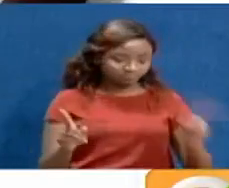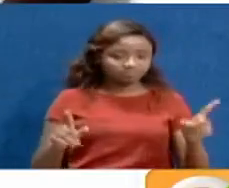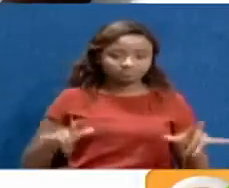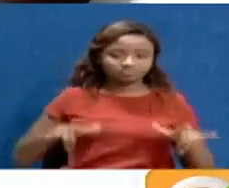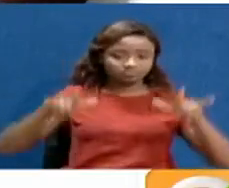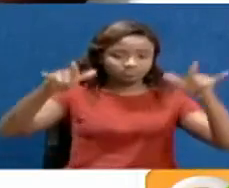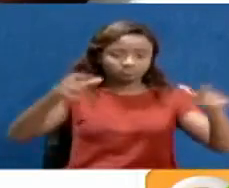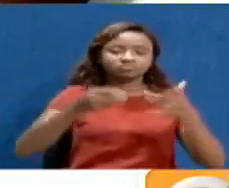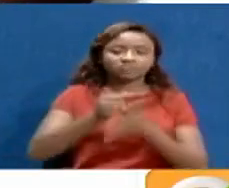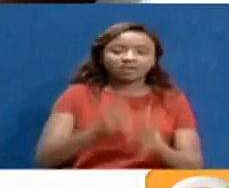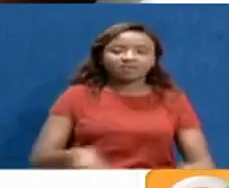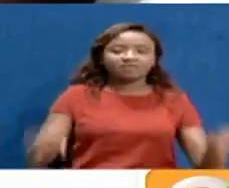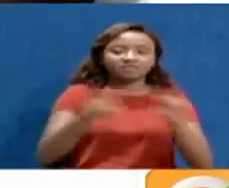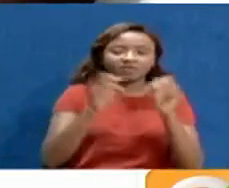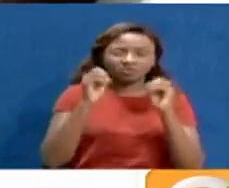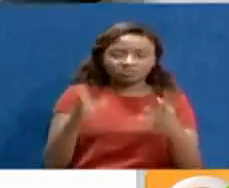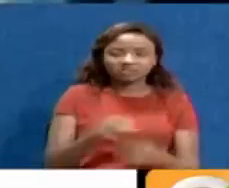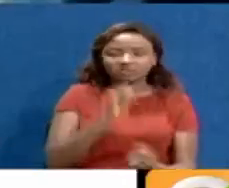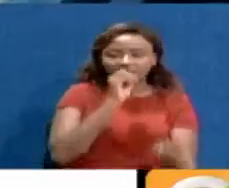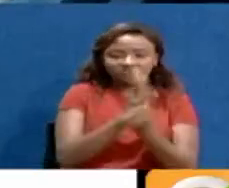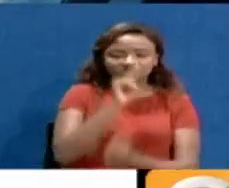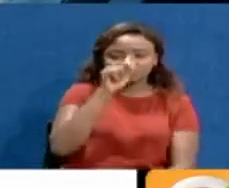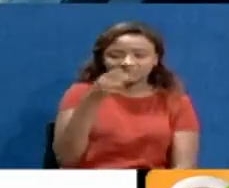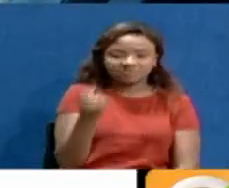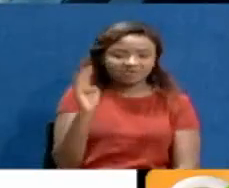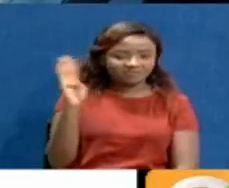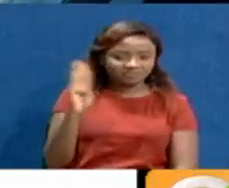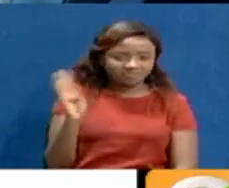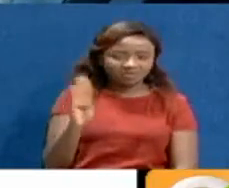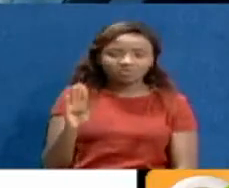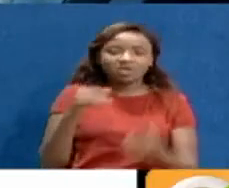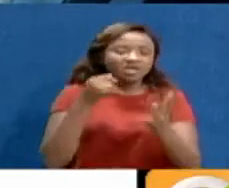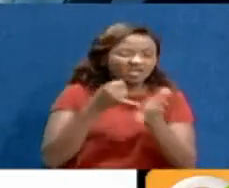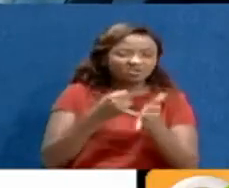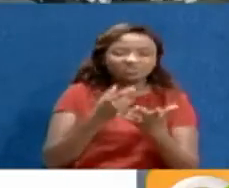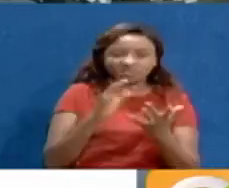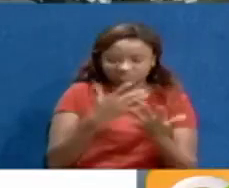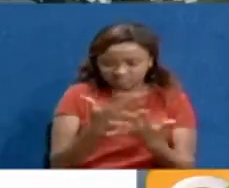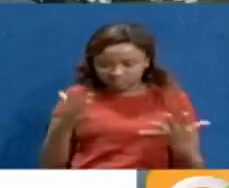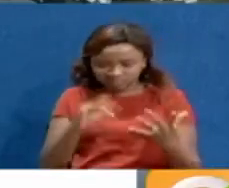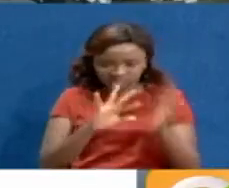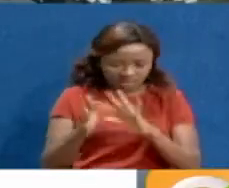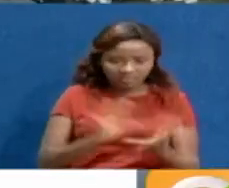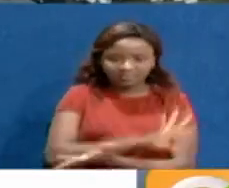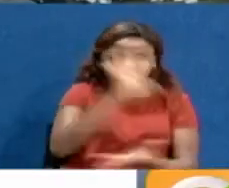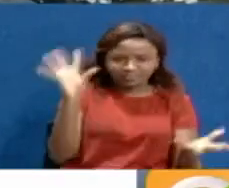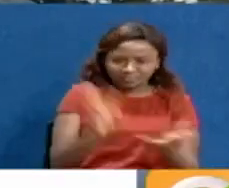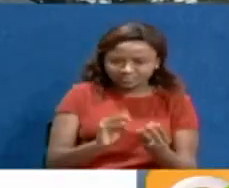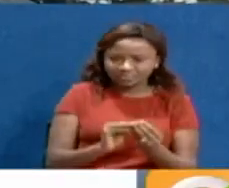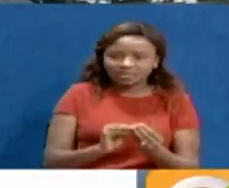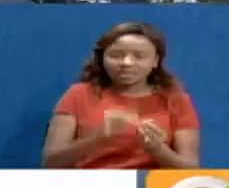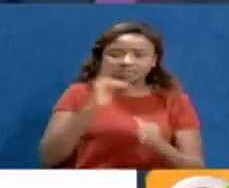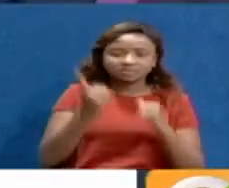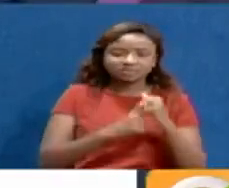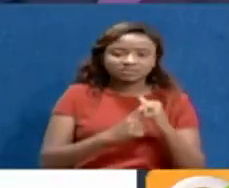Ugandan government at a cost of 14.5 billion shillings, inclusive of buyer equipment and some spare parts, brings the total fleet of the airline